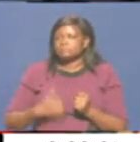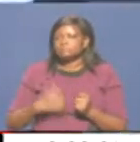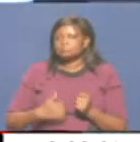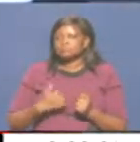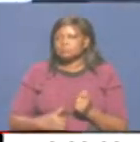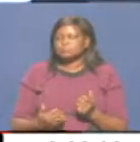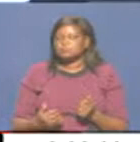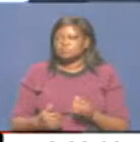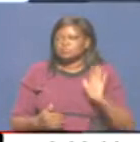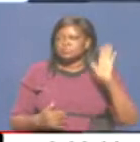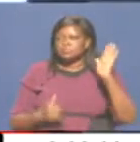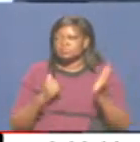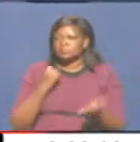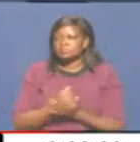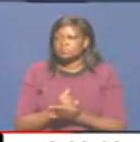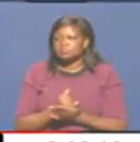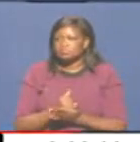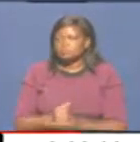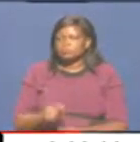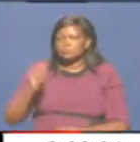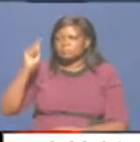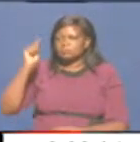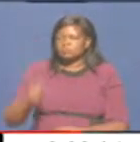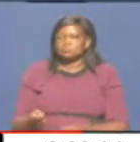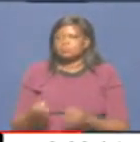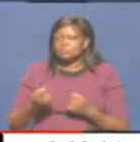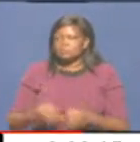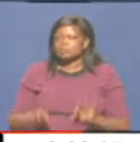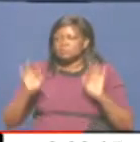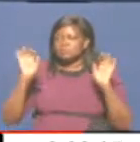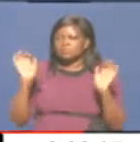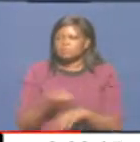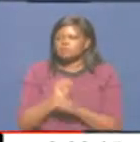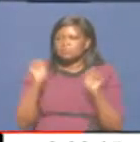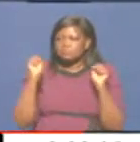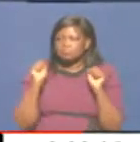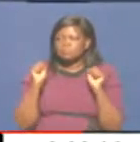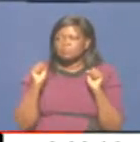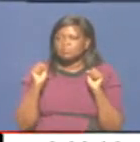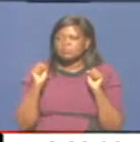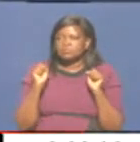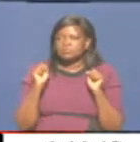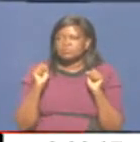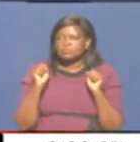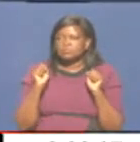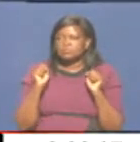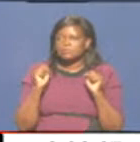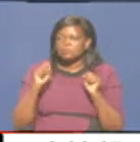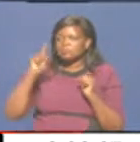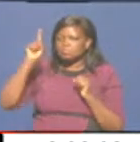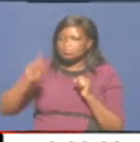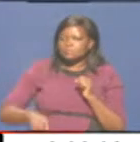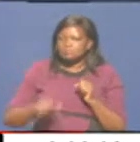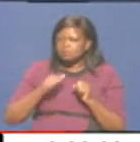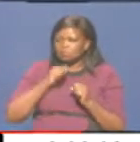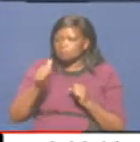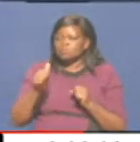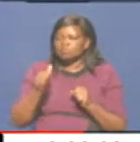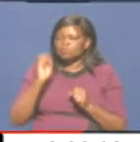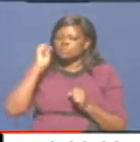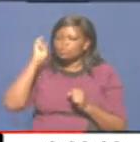of Office. A judicial officer cannot, shall not, will